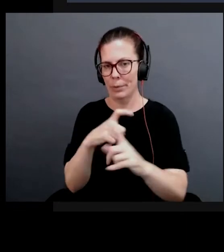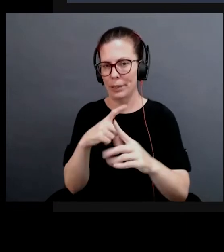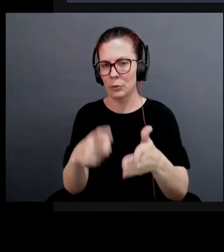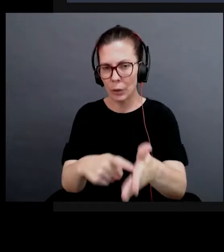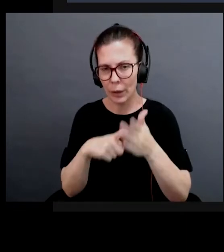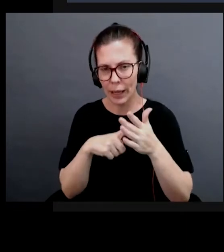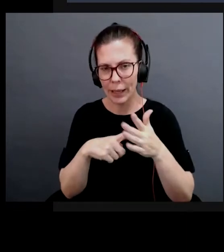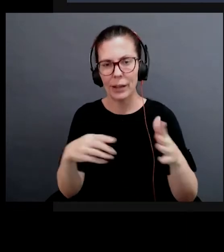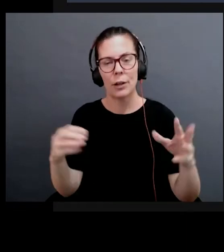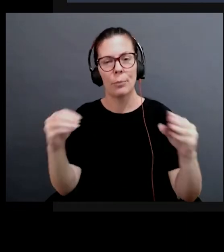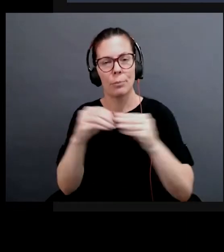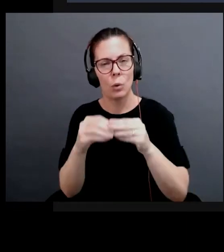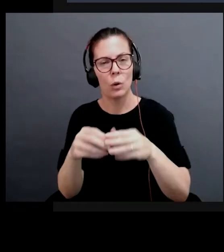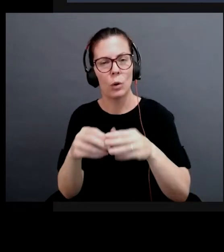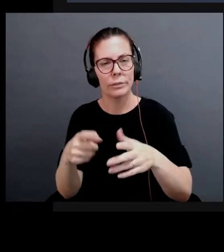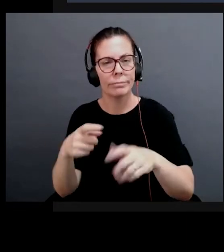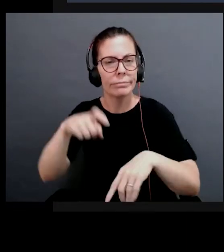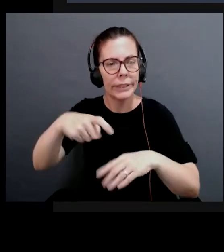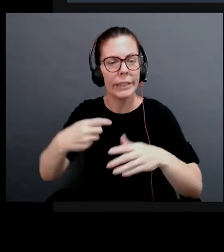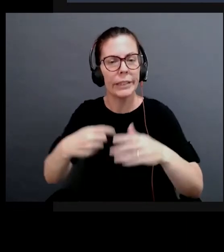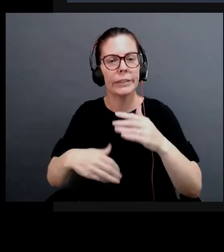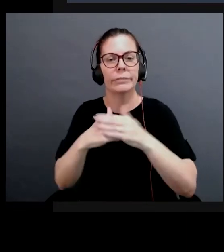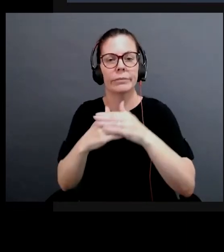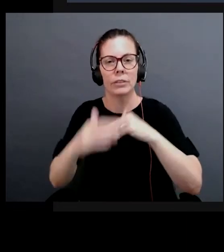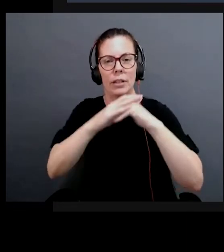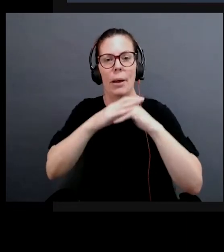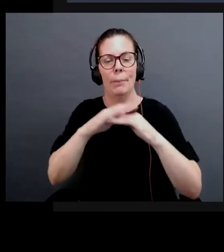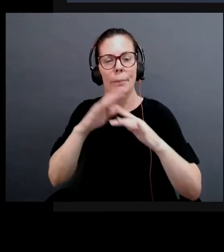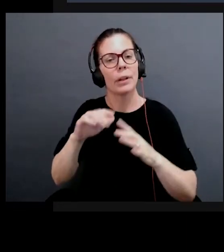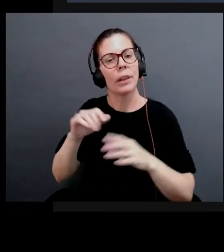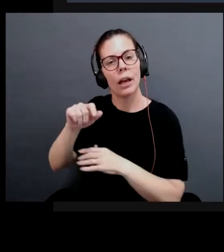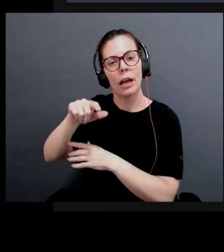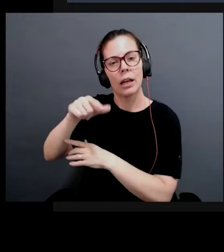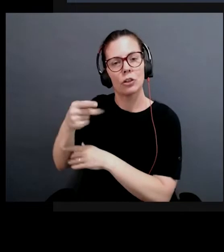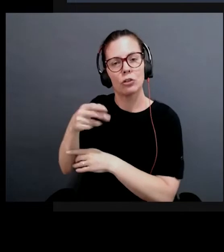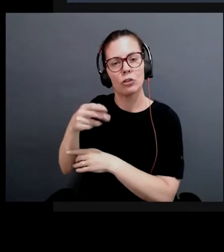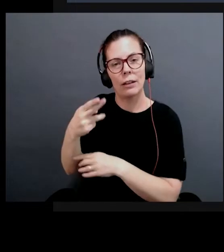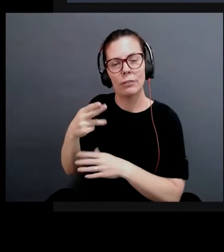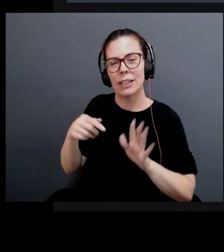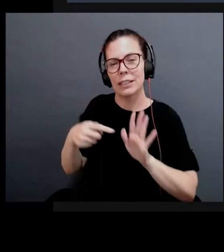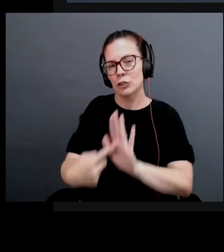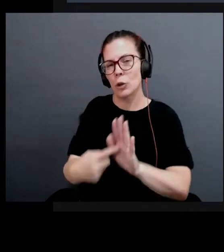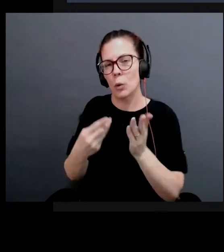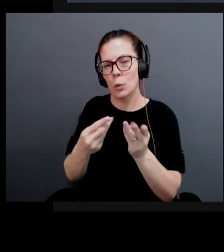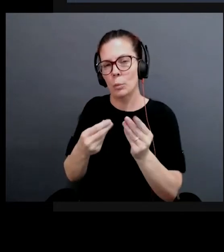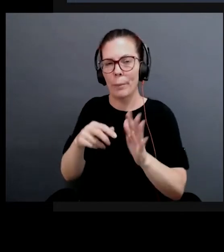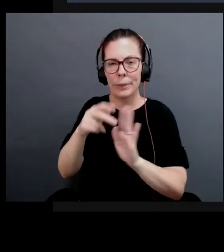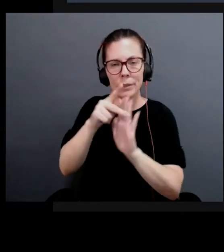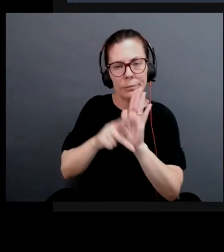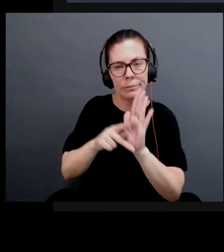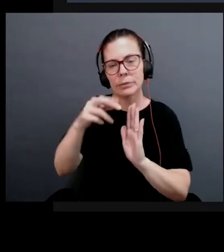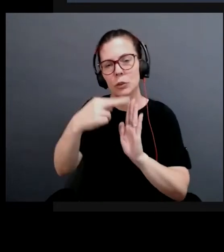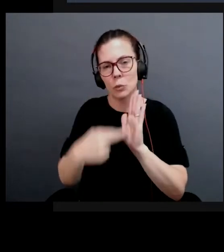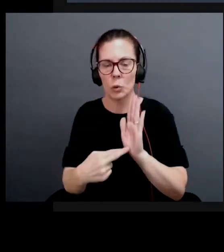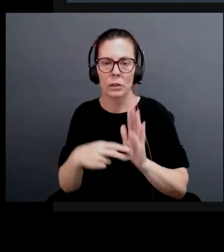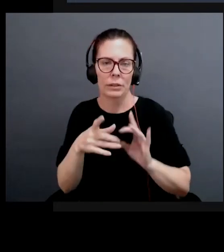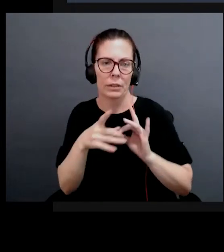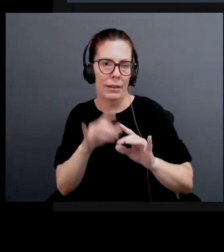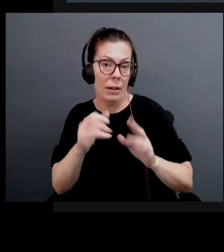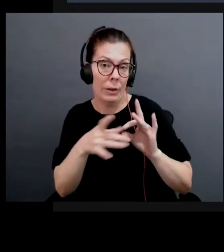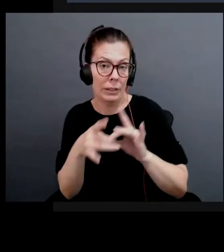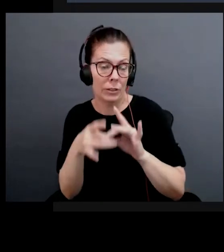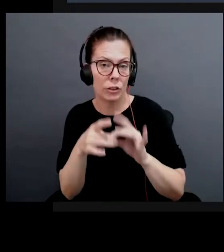on top of it, which a graph database allows you to represent is basically properties specifically on that relationship. And we would kind of classify that under what